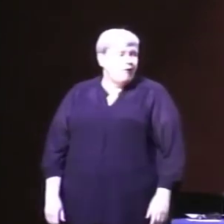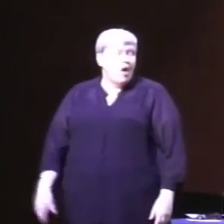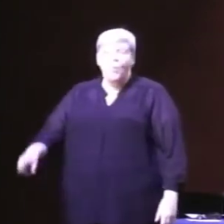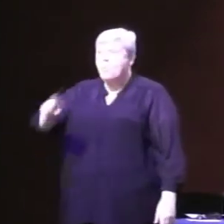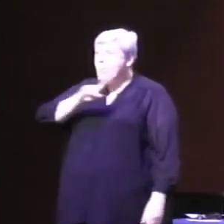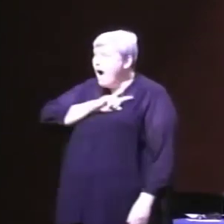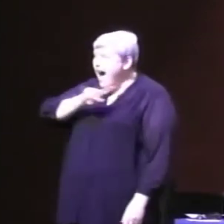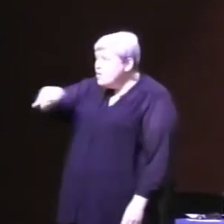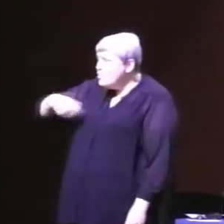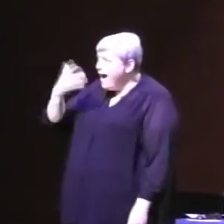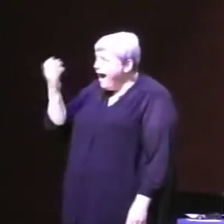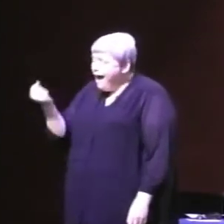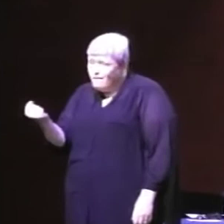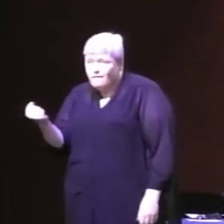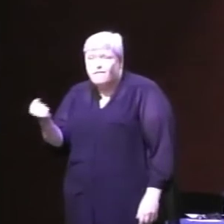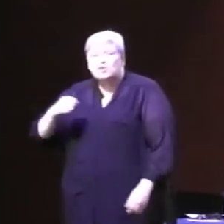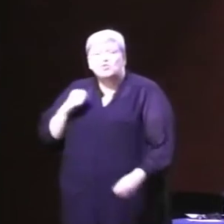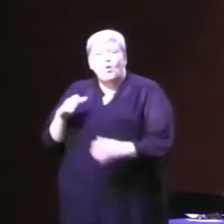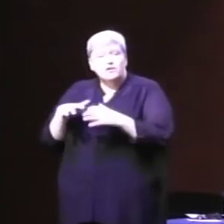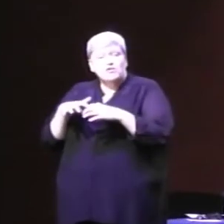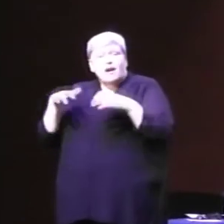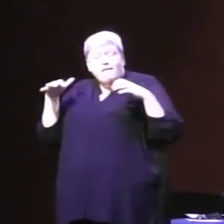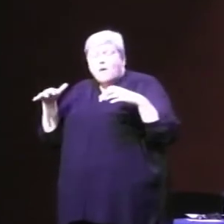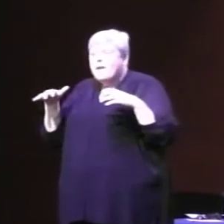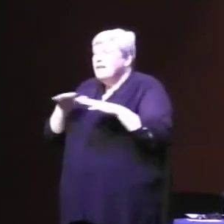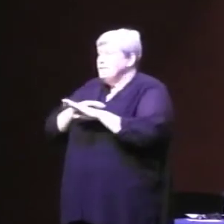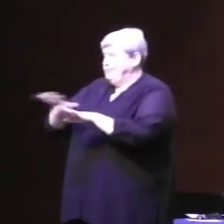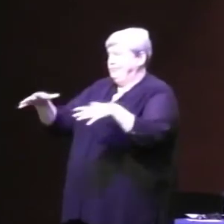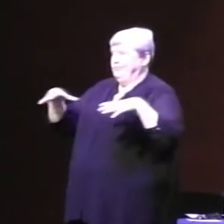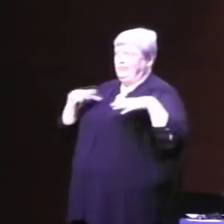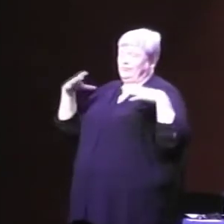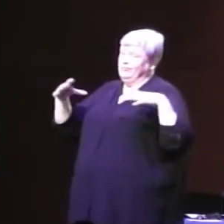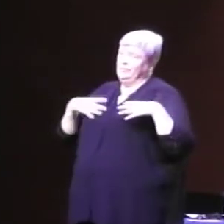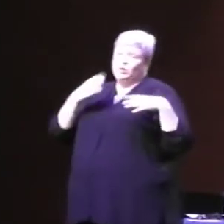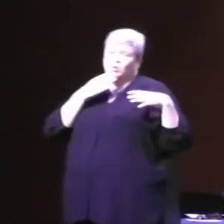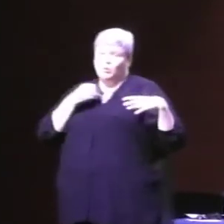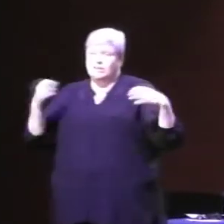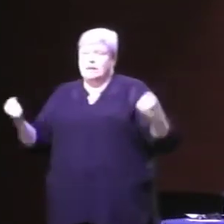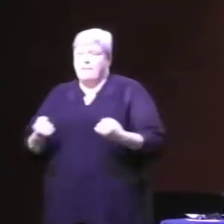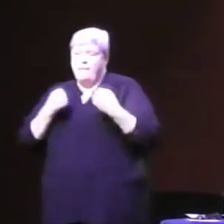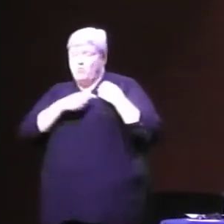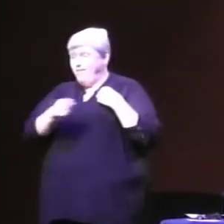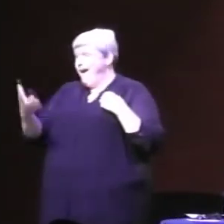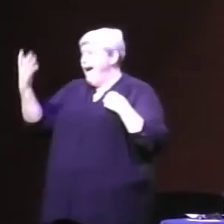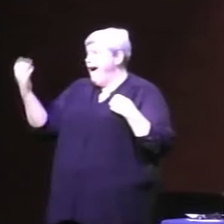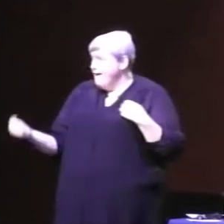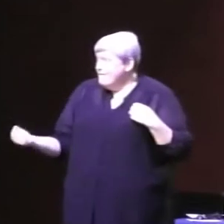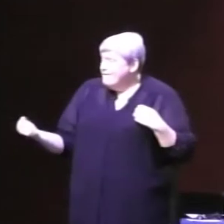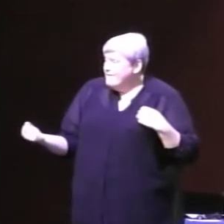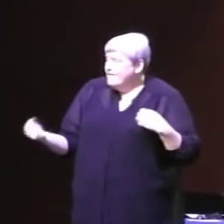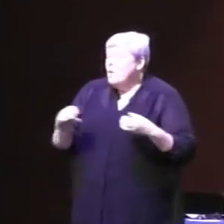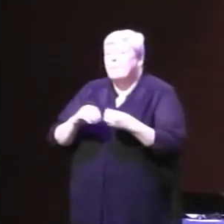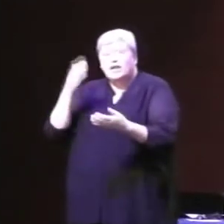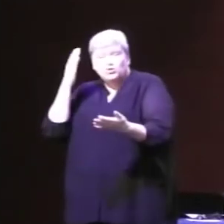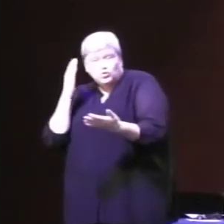Why do we have a Scottish Government who is not prepared to use the powers that they have to make